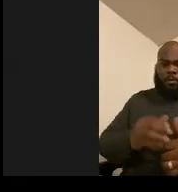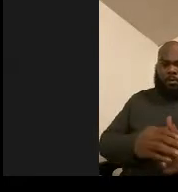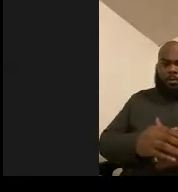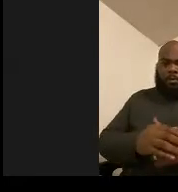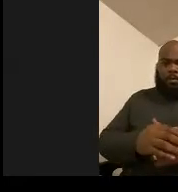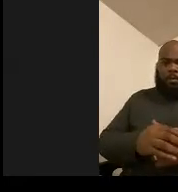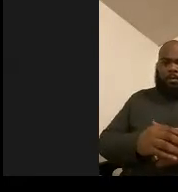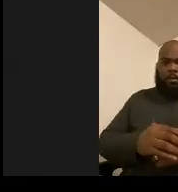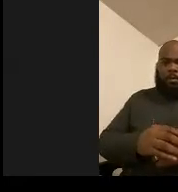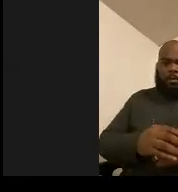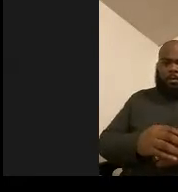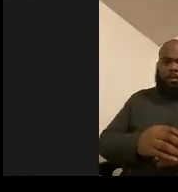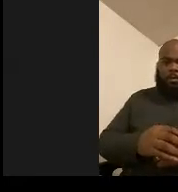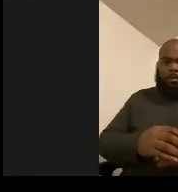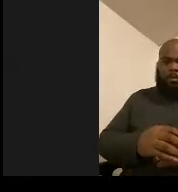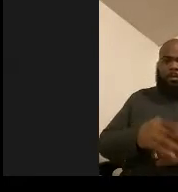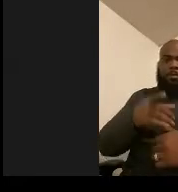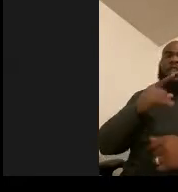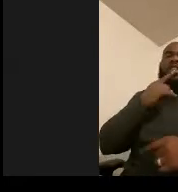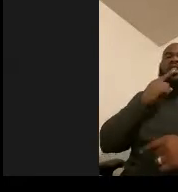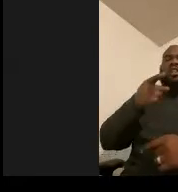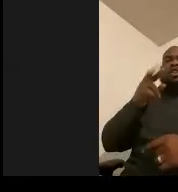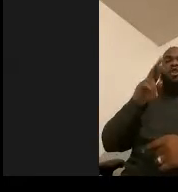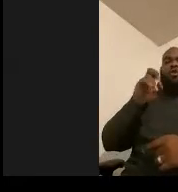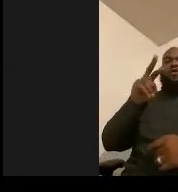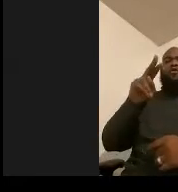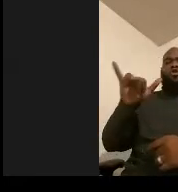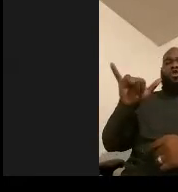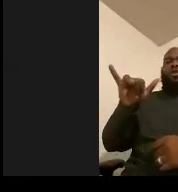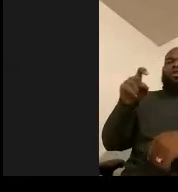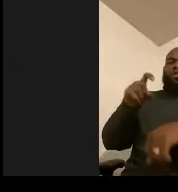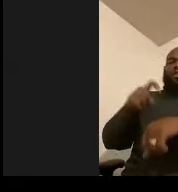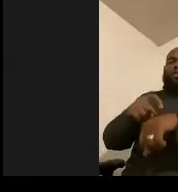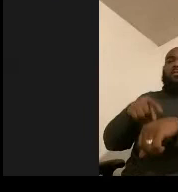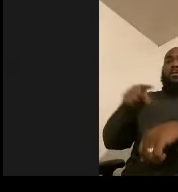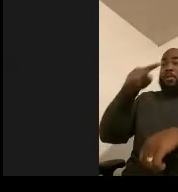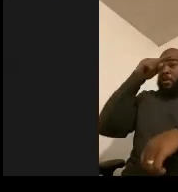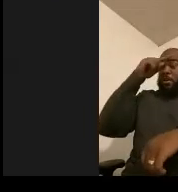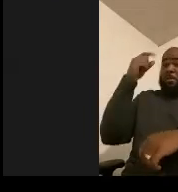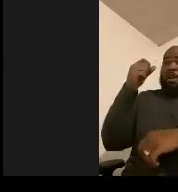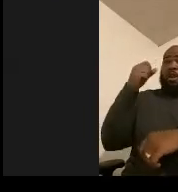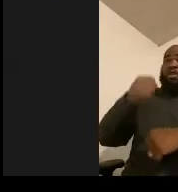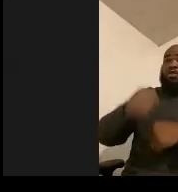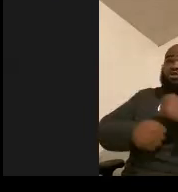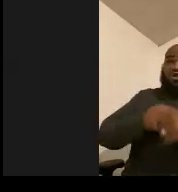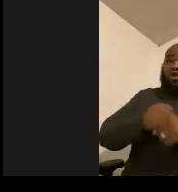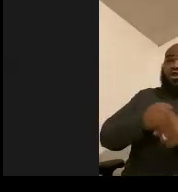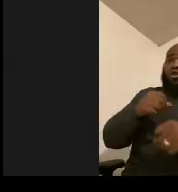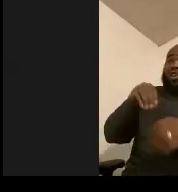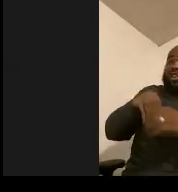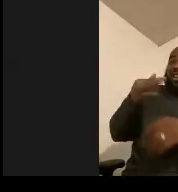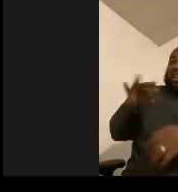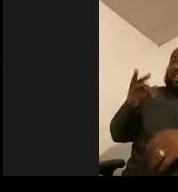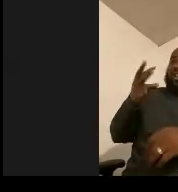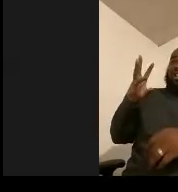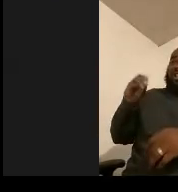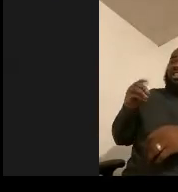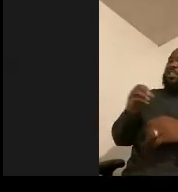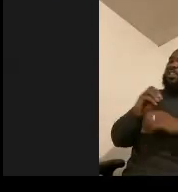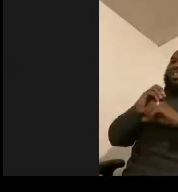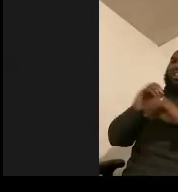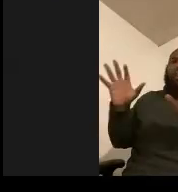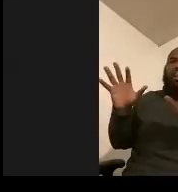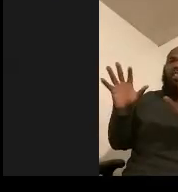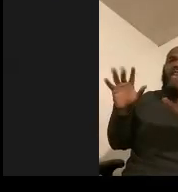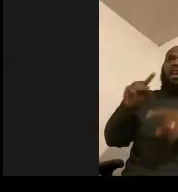And so he's saying these are revolutionary times. The Black struggle of the late 60s was very clear about the fights going on